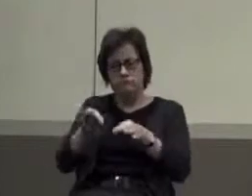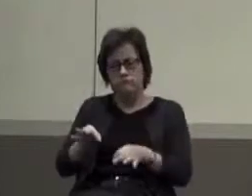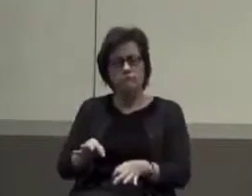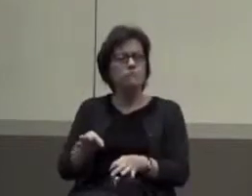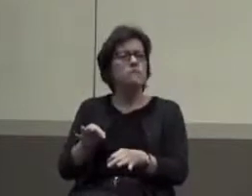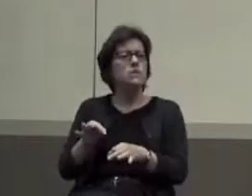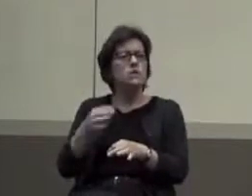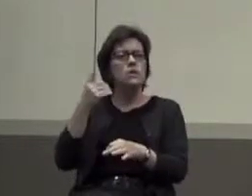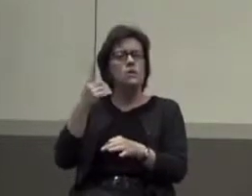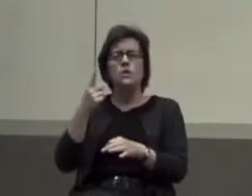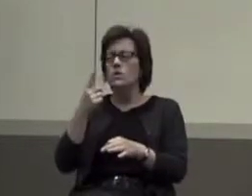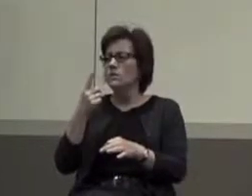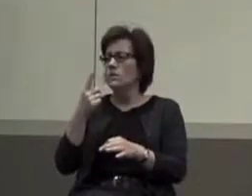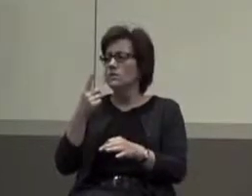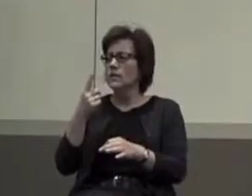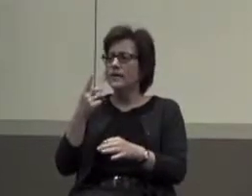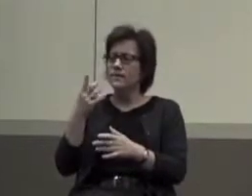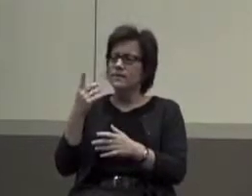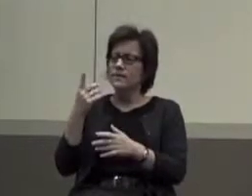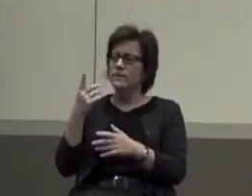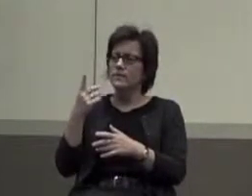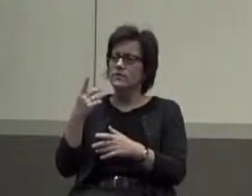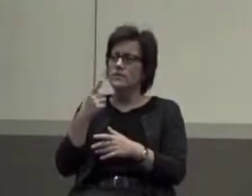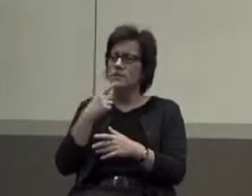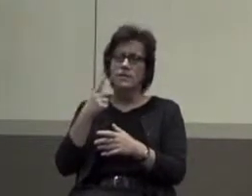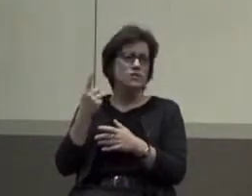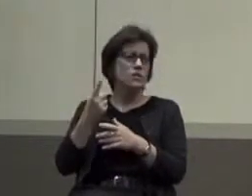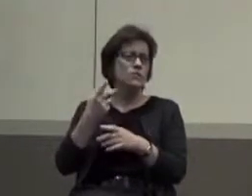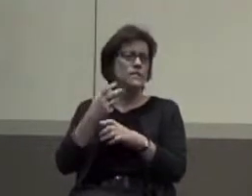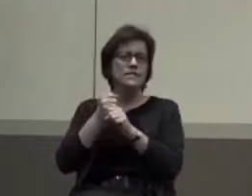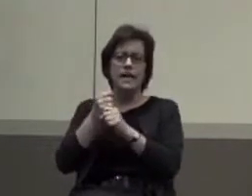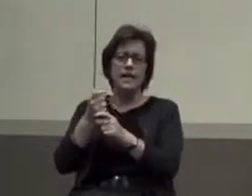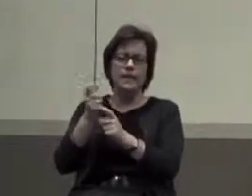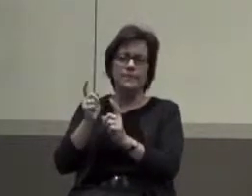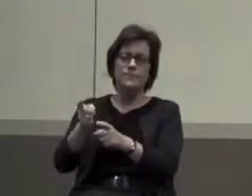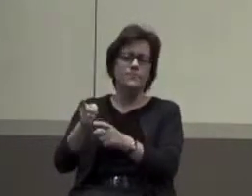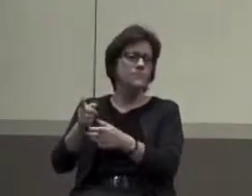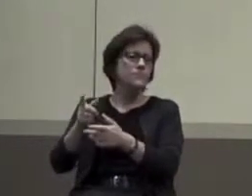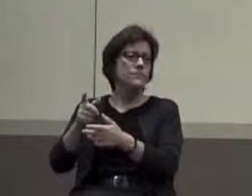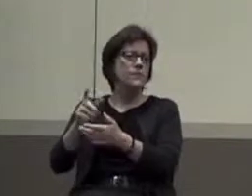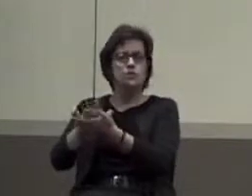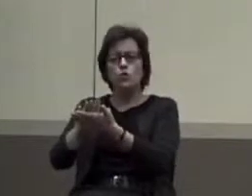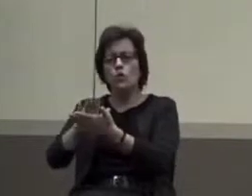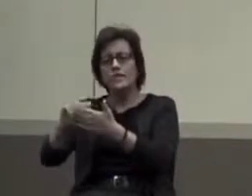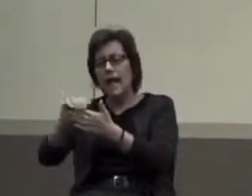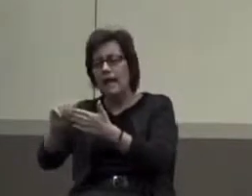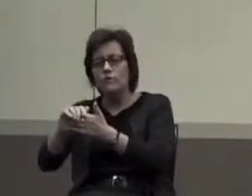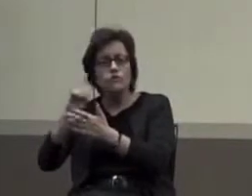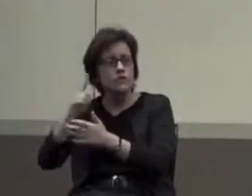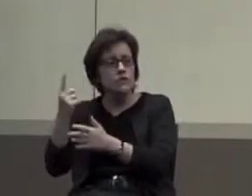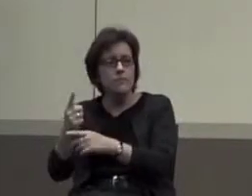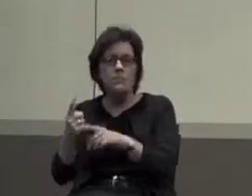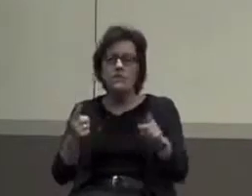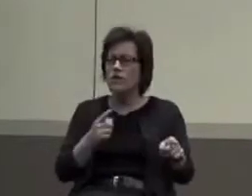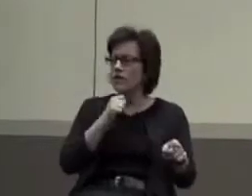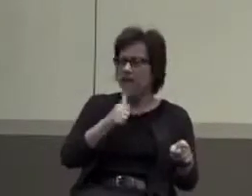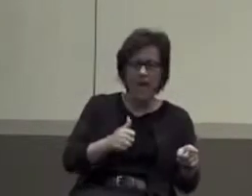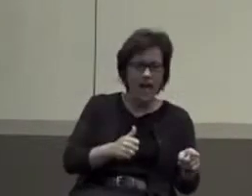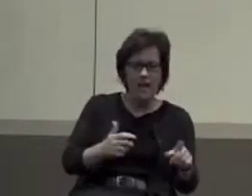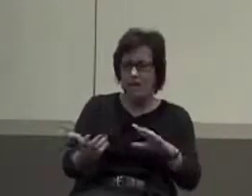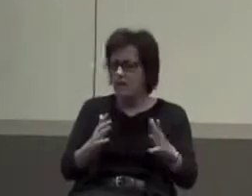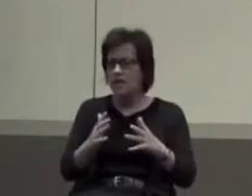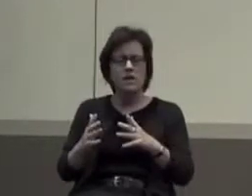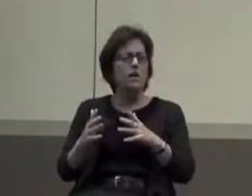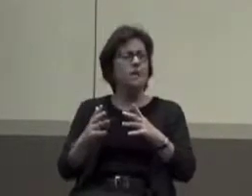you said, you know, somebody's getting a whole bunch of checks and dollars for something and somebody else is not. You know, we teach them, sometimes it's a snapshot. You look around the